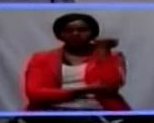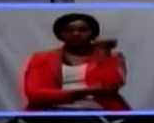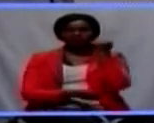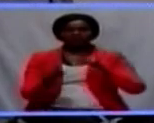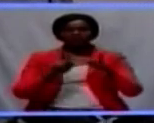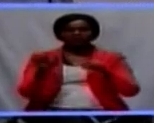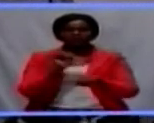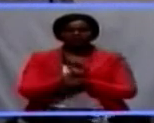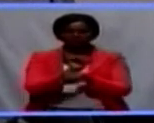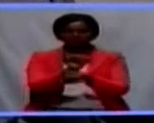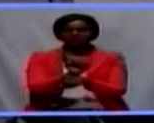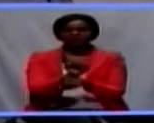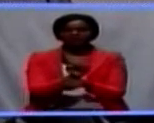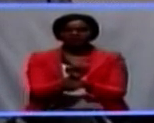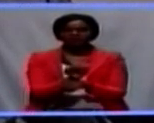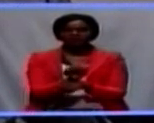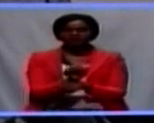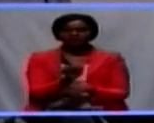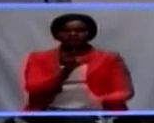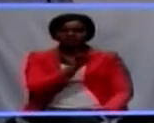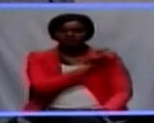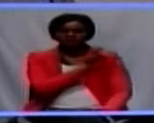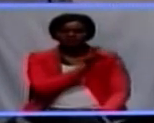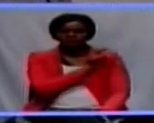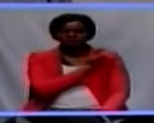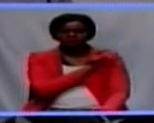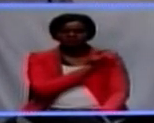motor vehicles, our police have a very, very